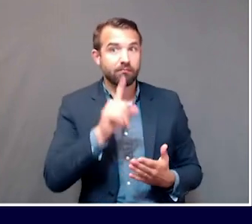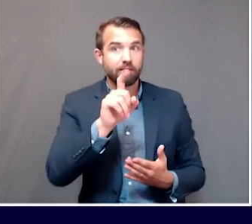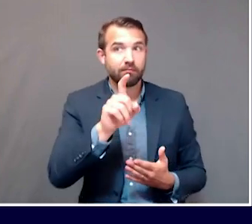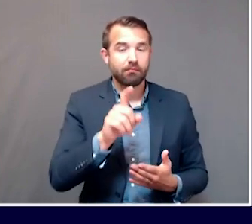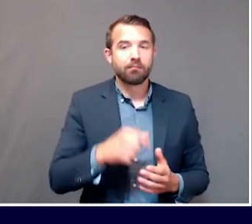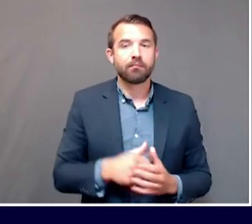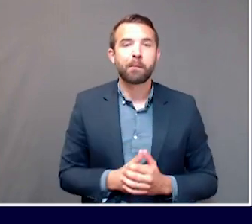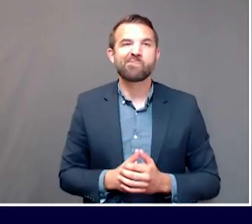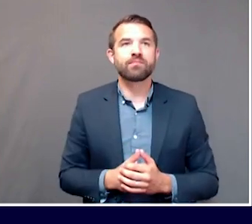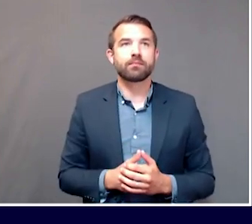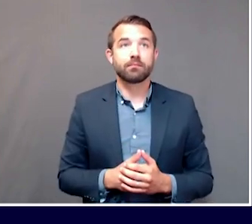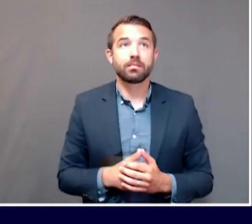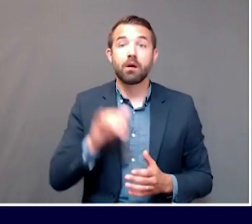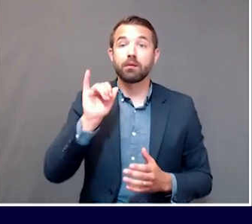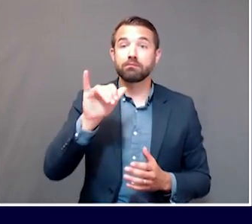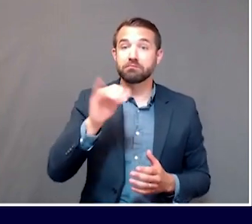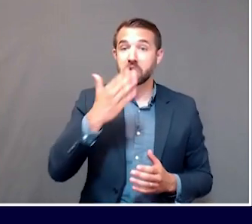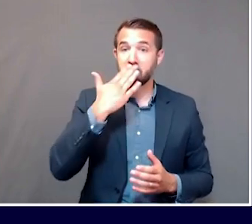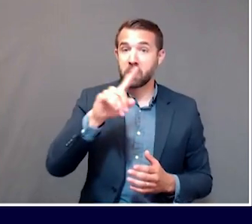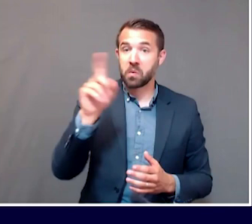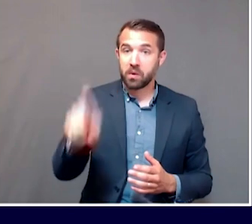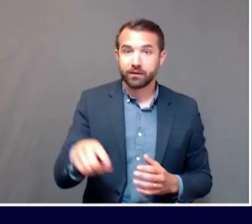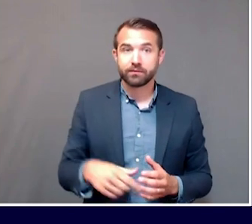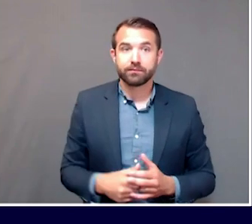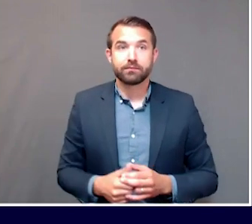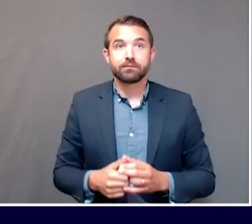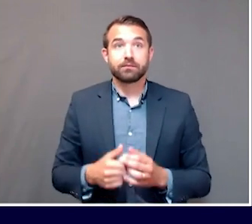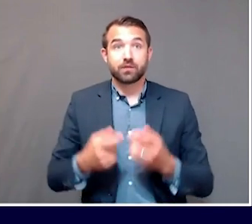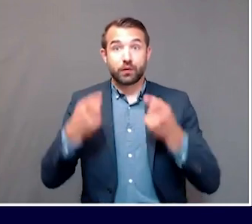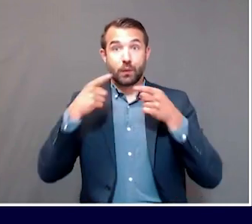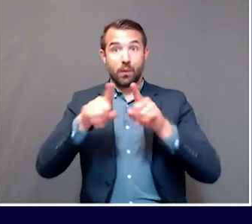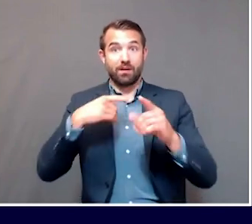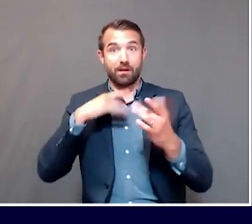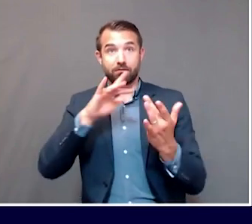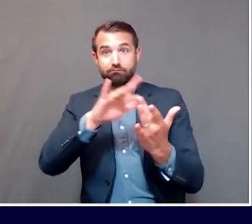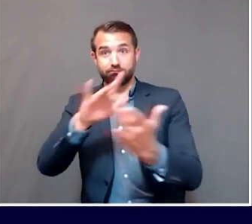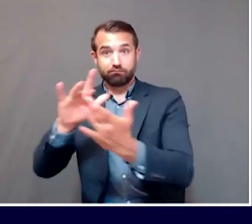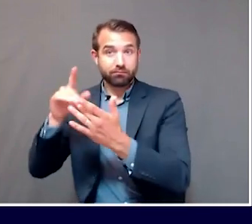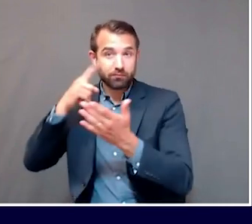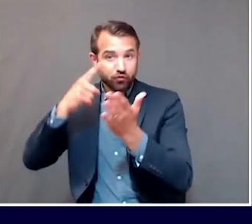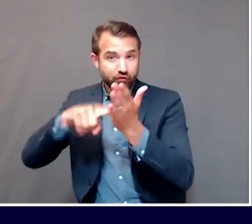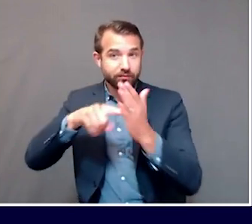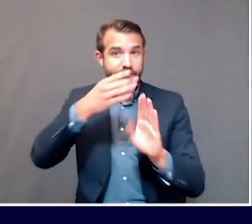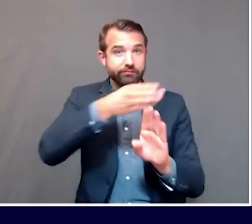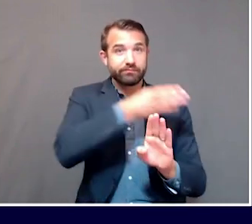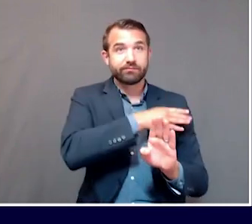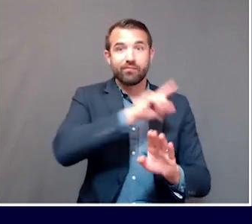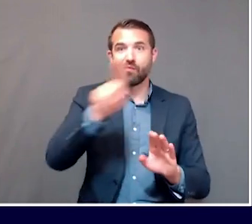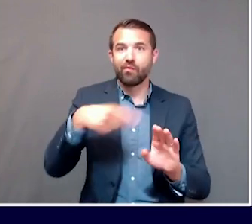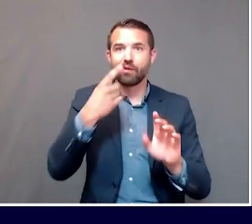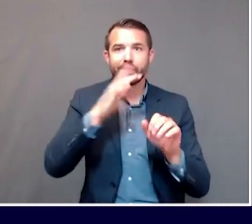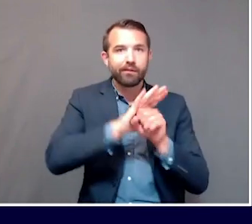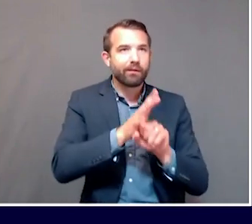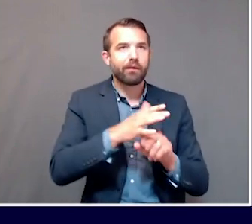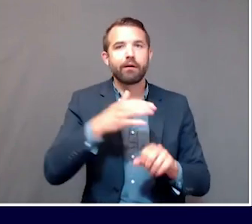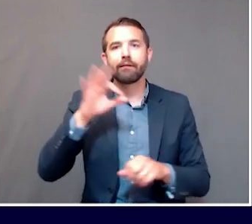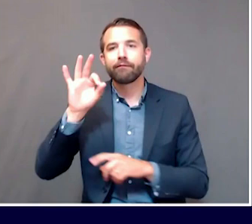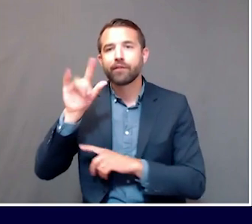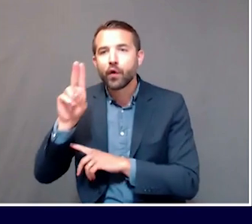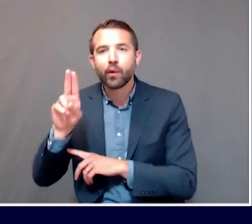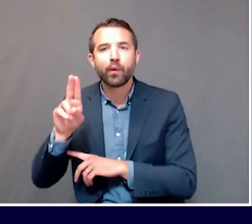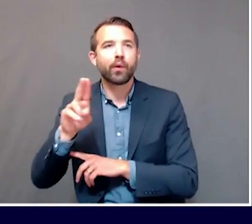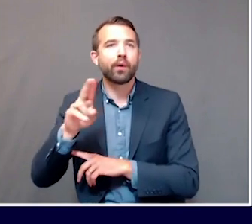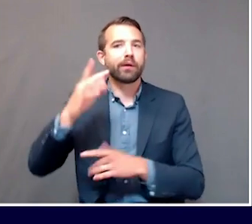of the questions that we think about as we go through contact tracing for any type of disease, is to try to get a sense of the risk factors or